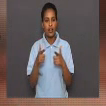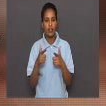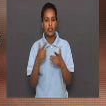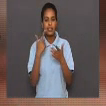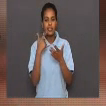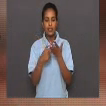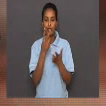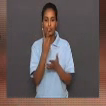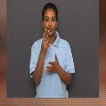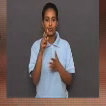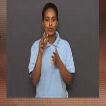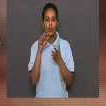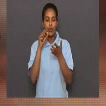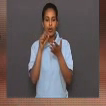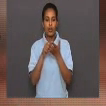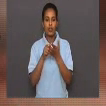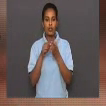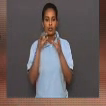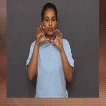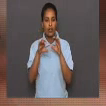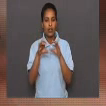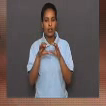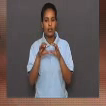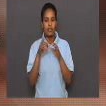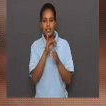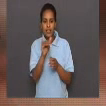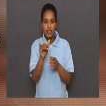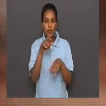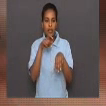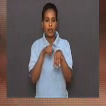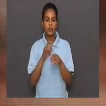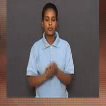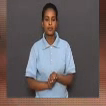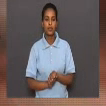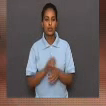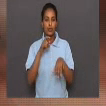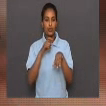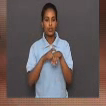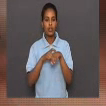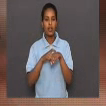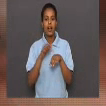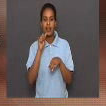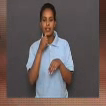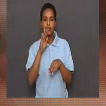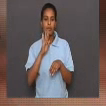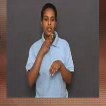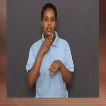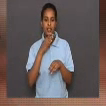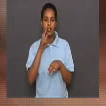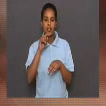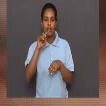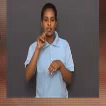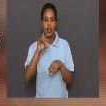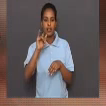Theoretically, these 2 points should occur around the same time during